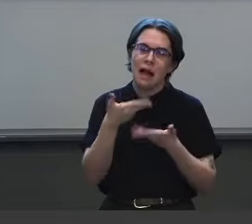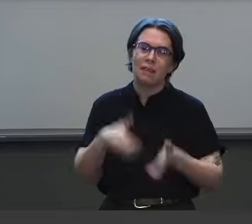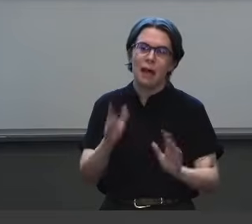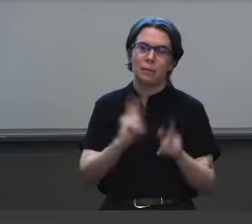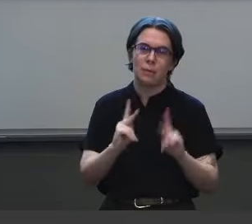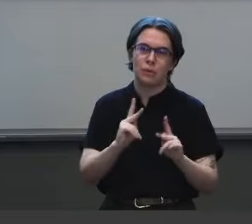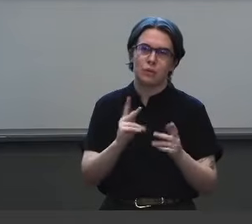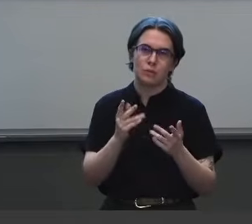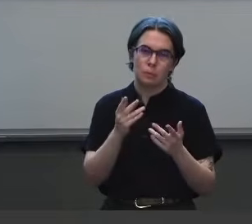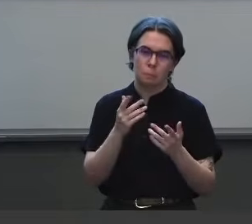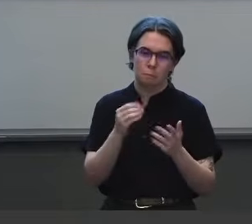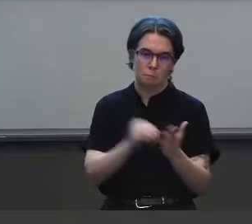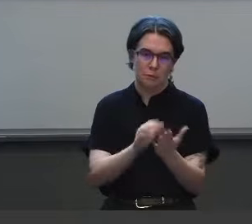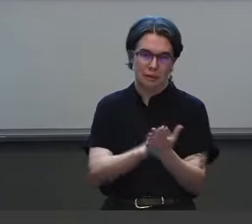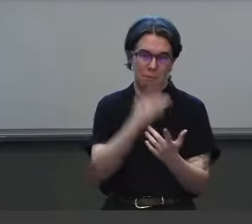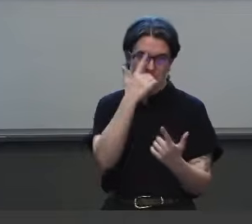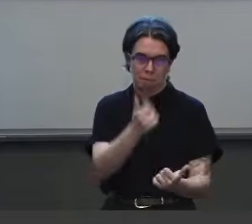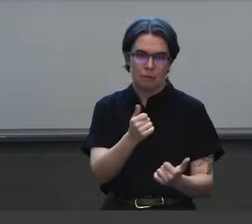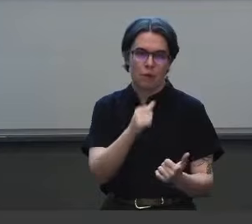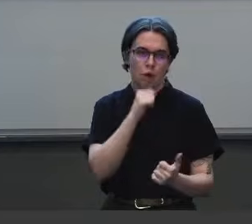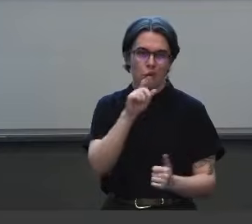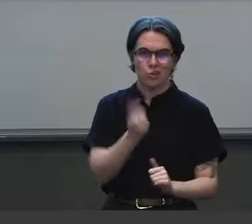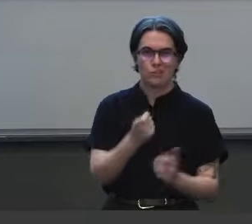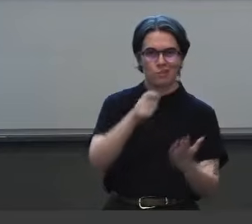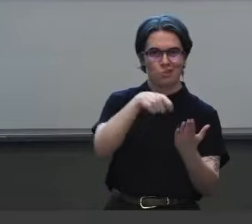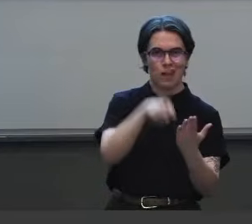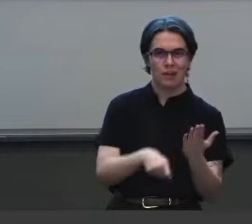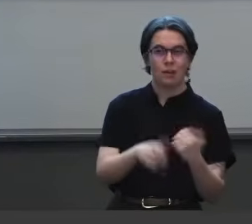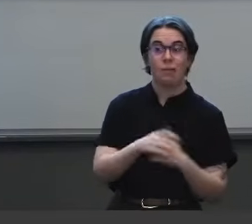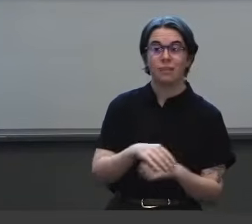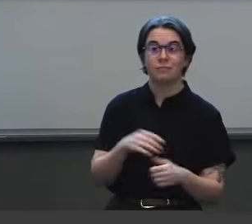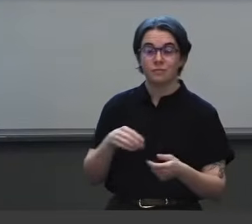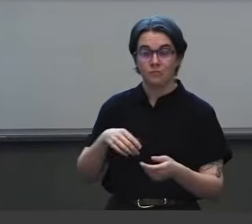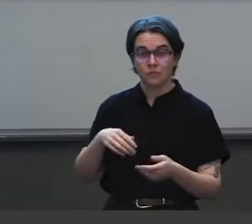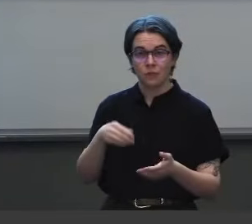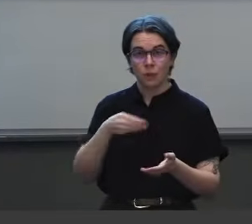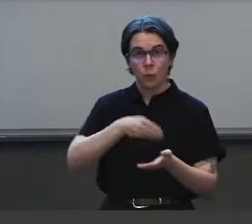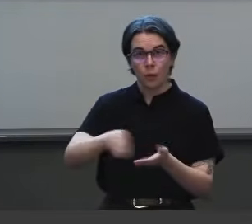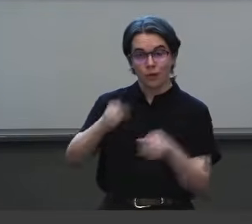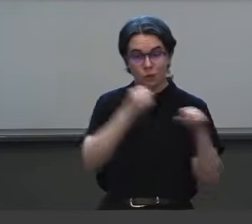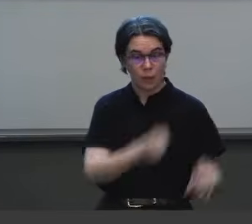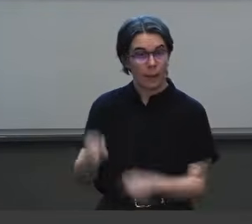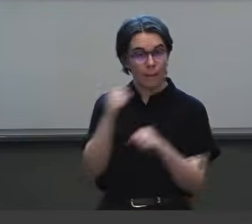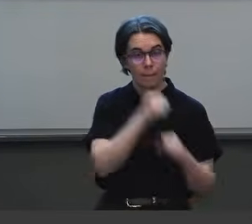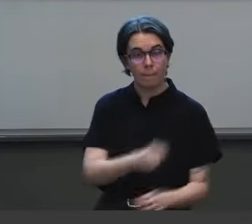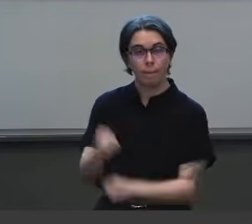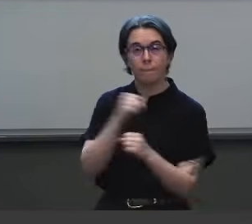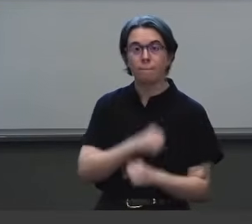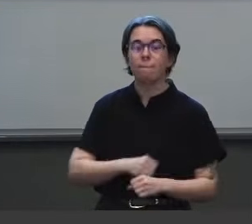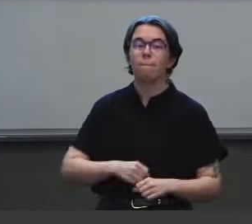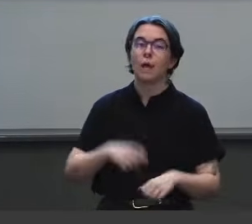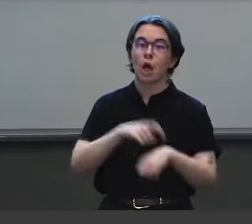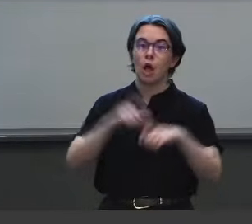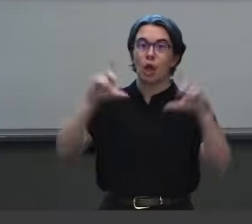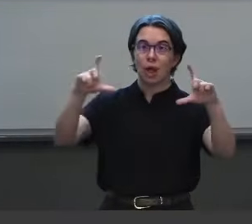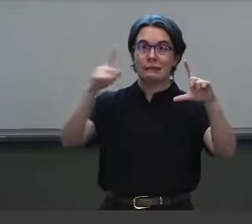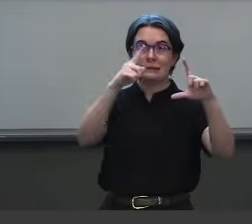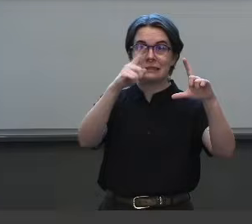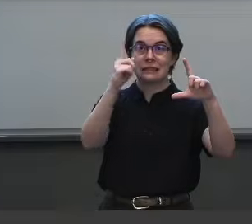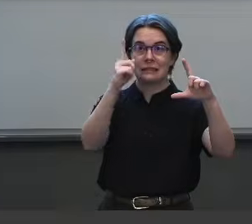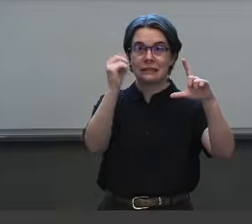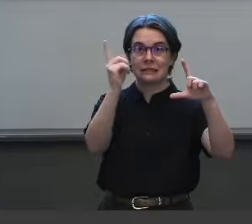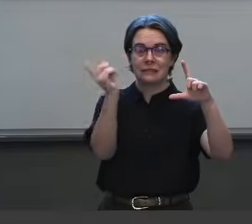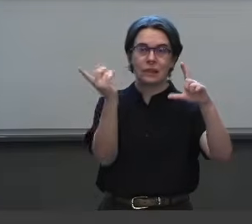but we heard things like broom sweeping, clock ticking, a tap running, things like